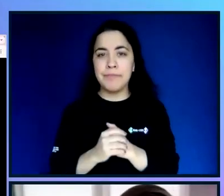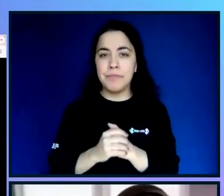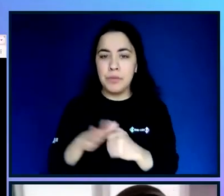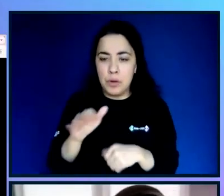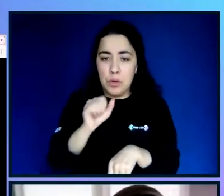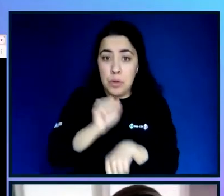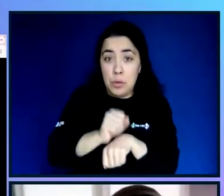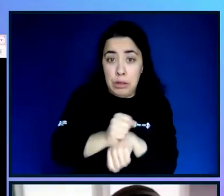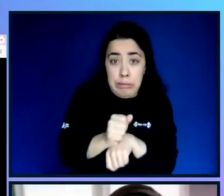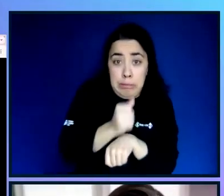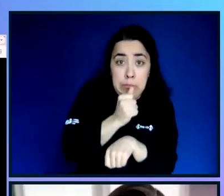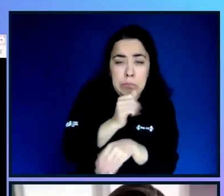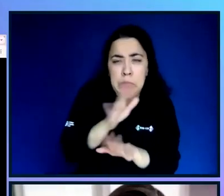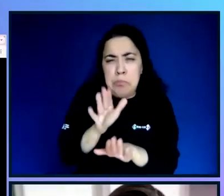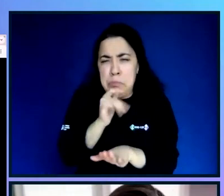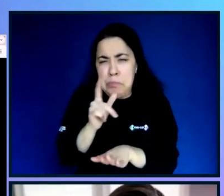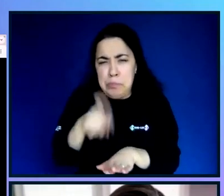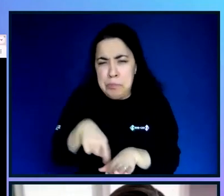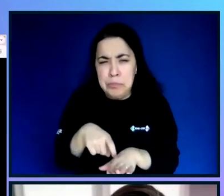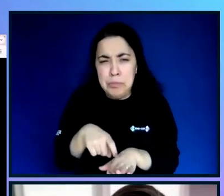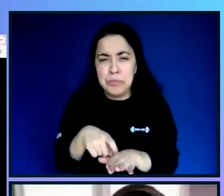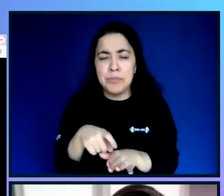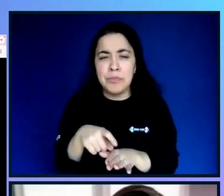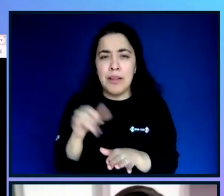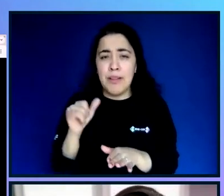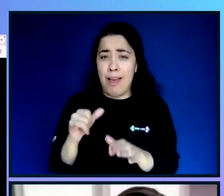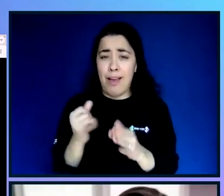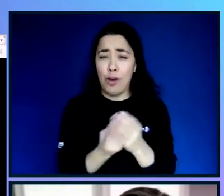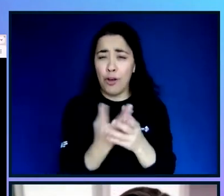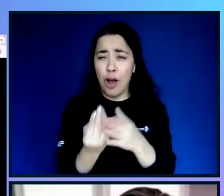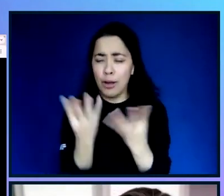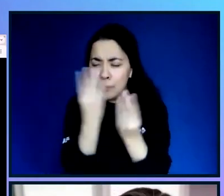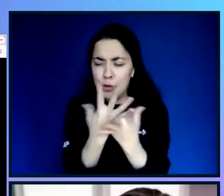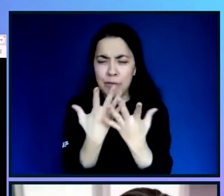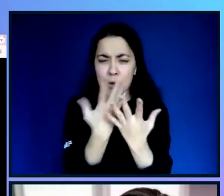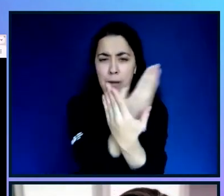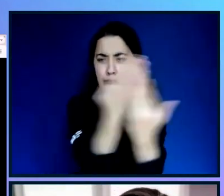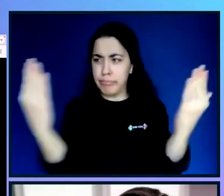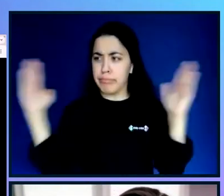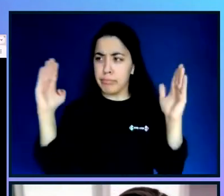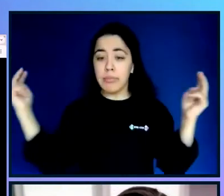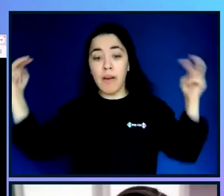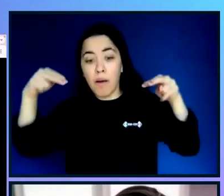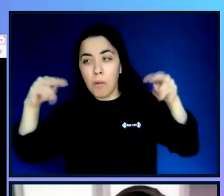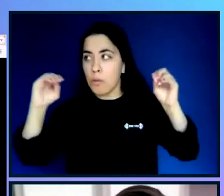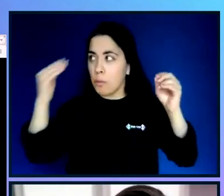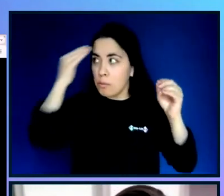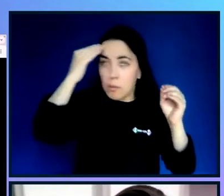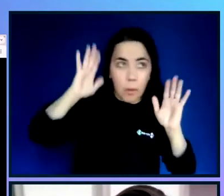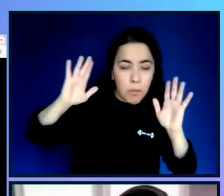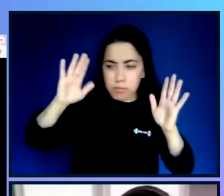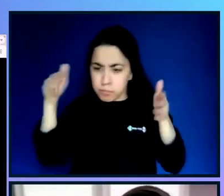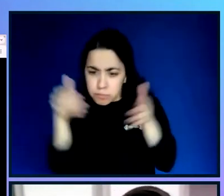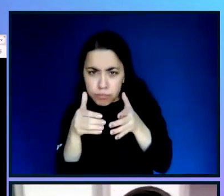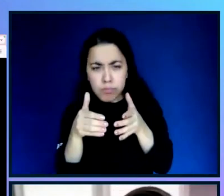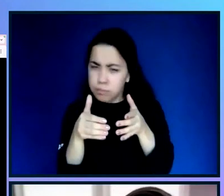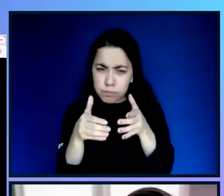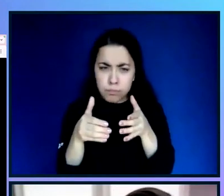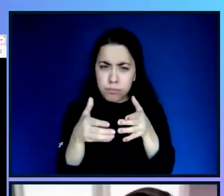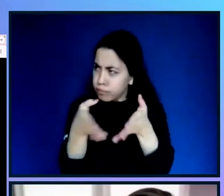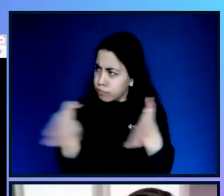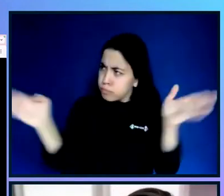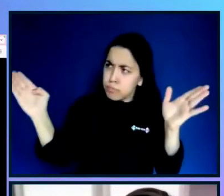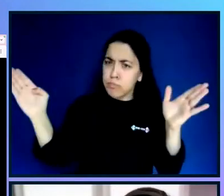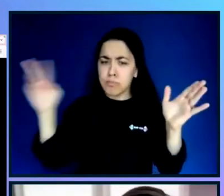keep your work secret, like a walled garden, it's harder to cross-pollinate. Then allow for others to log in and offer